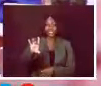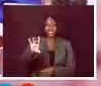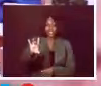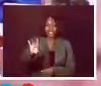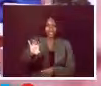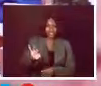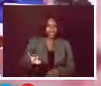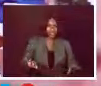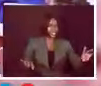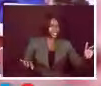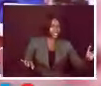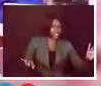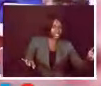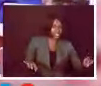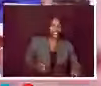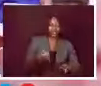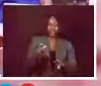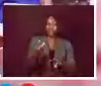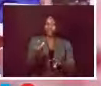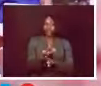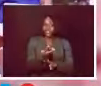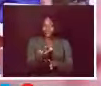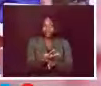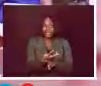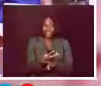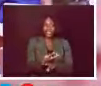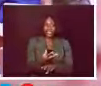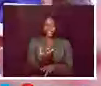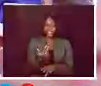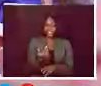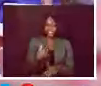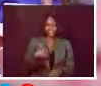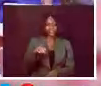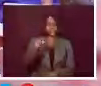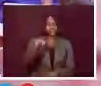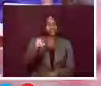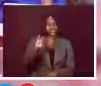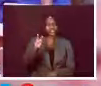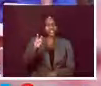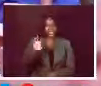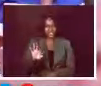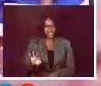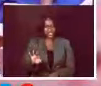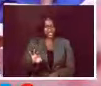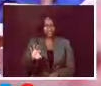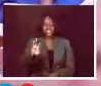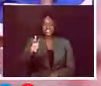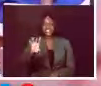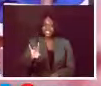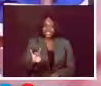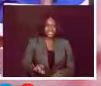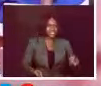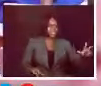the 88, if you multiply, that percentage comes to 0.68 and then 0.32. If